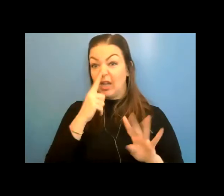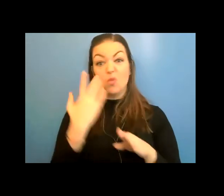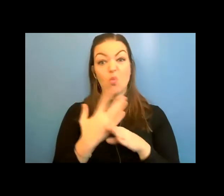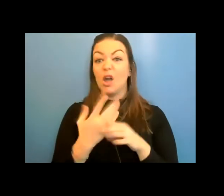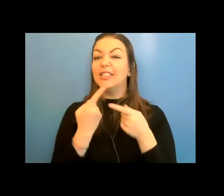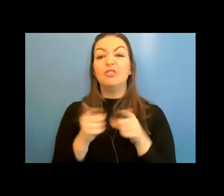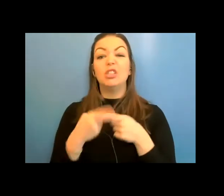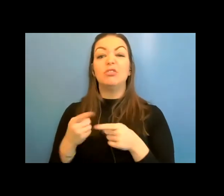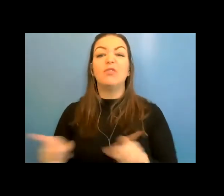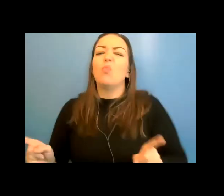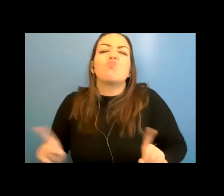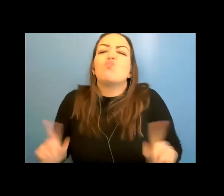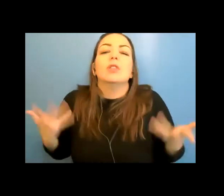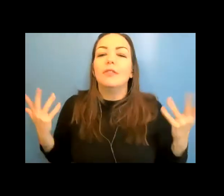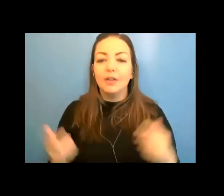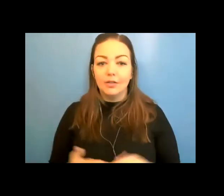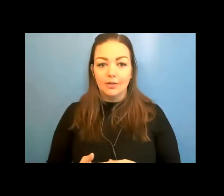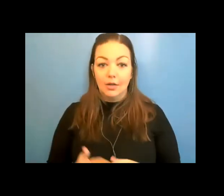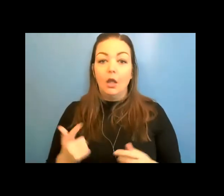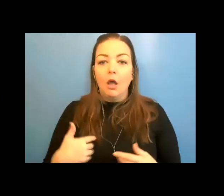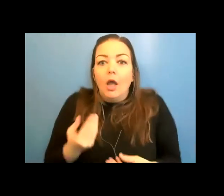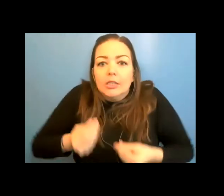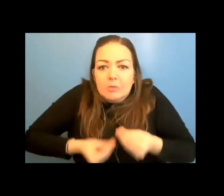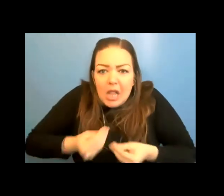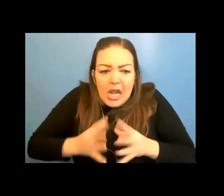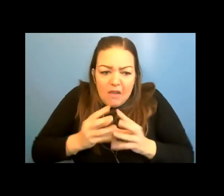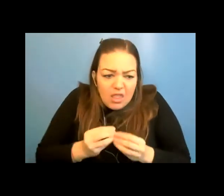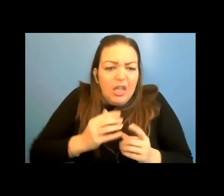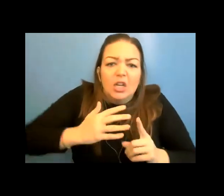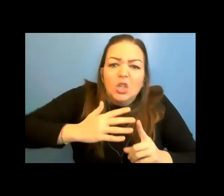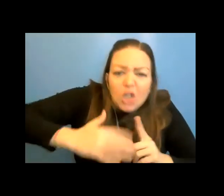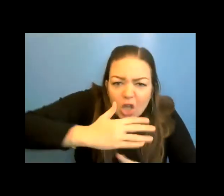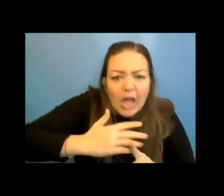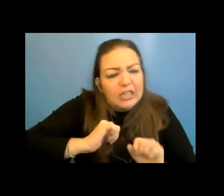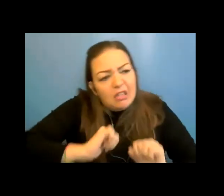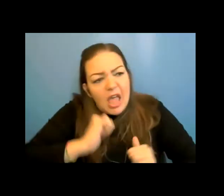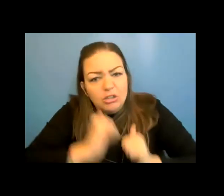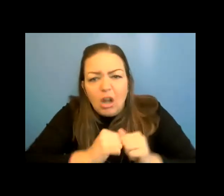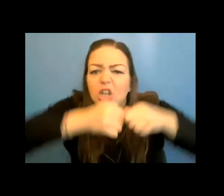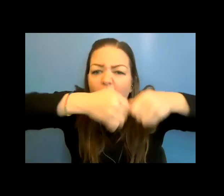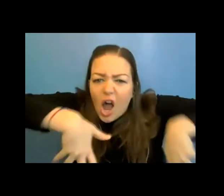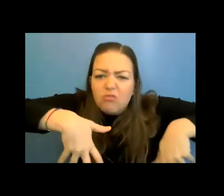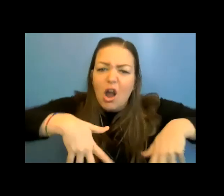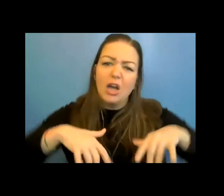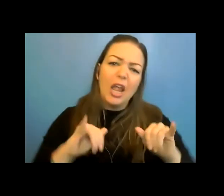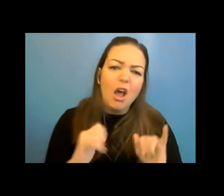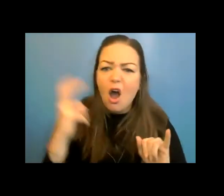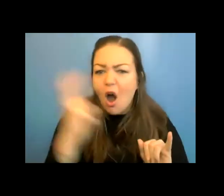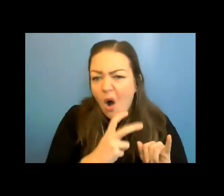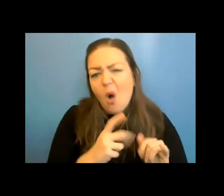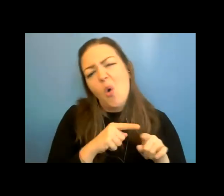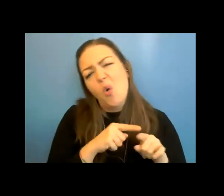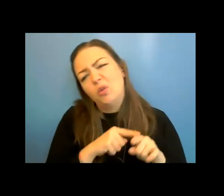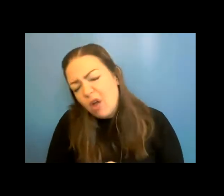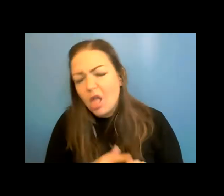here on all the creaky and excluding societal structures that shape some of the rules and regulations for boards and governance, but